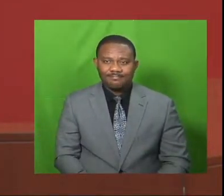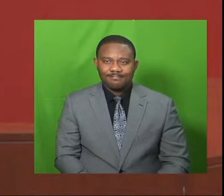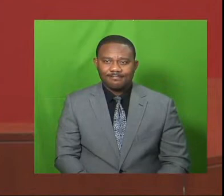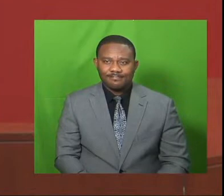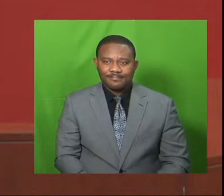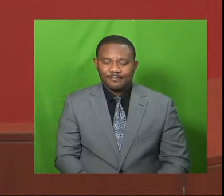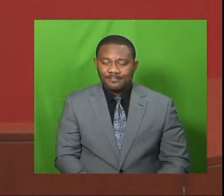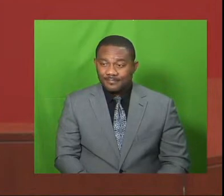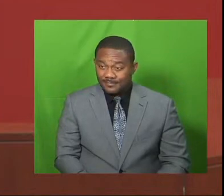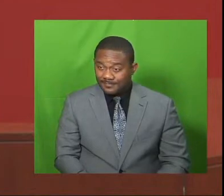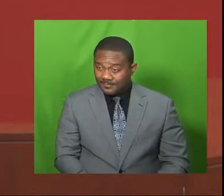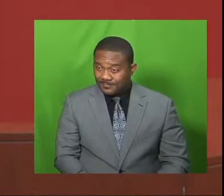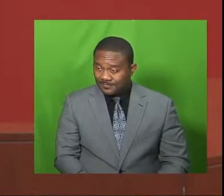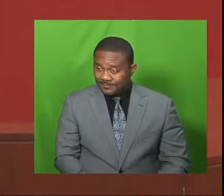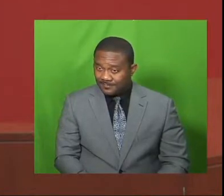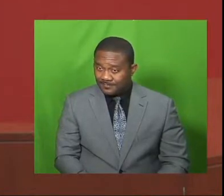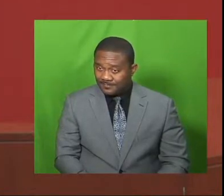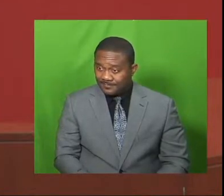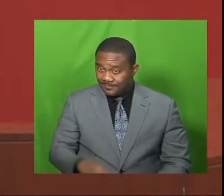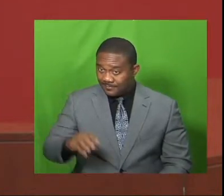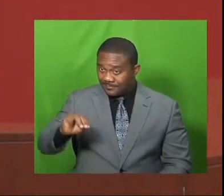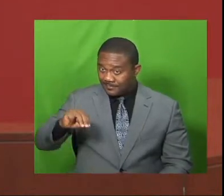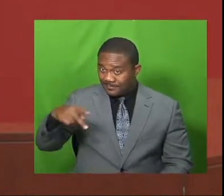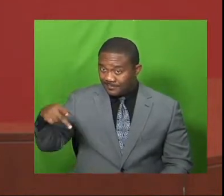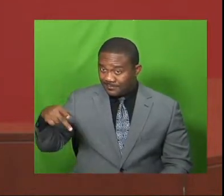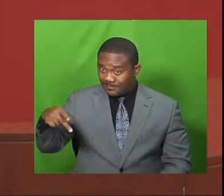is honorable member for